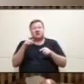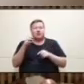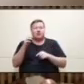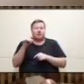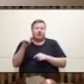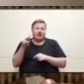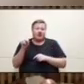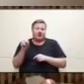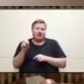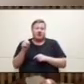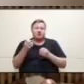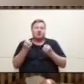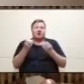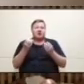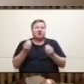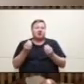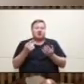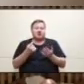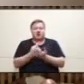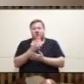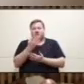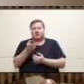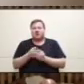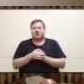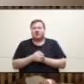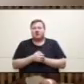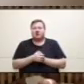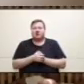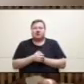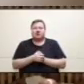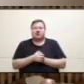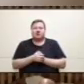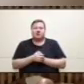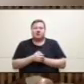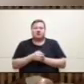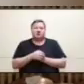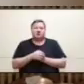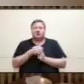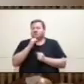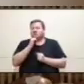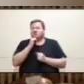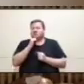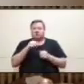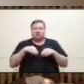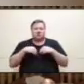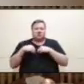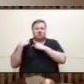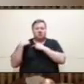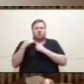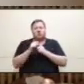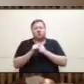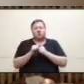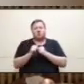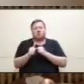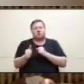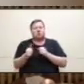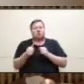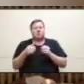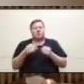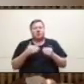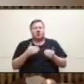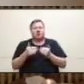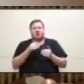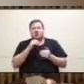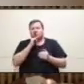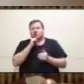many things that had to happen there. Now, you cannot apply consequence management when you are not the one who has